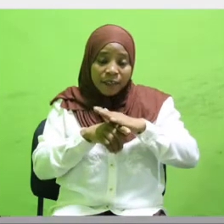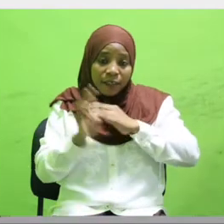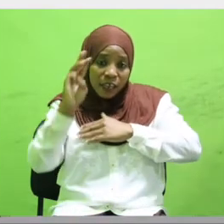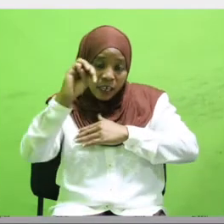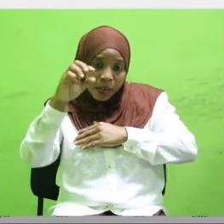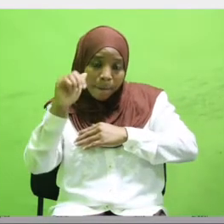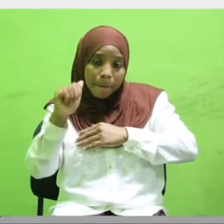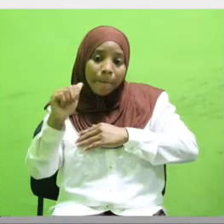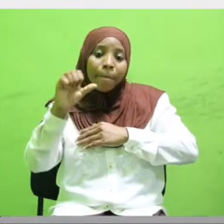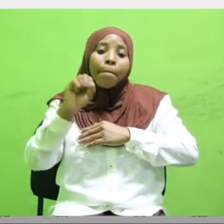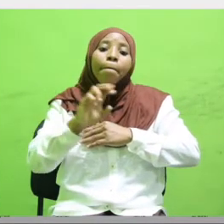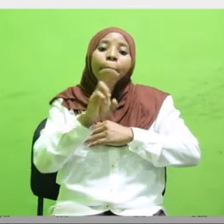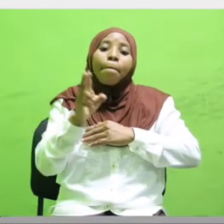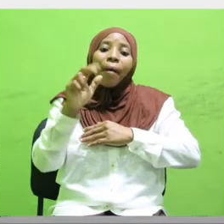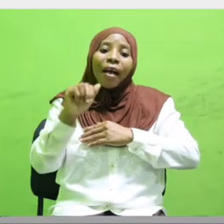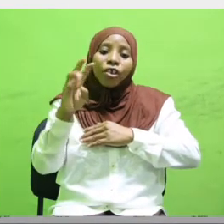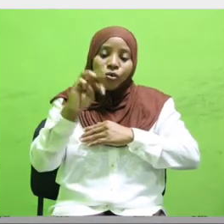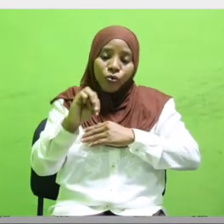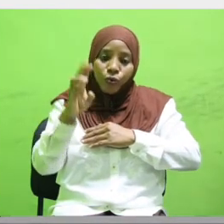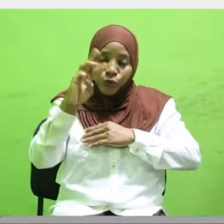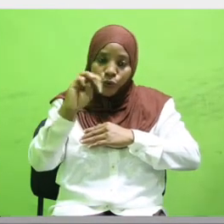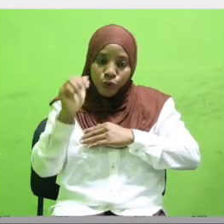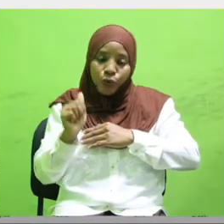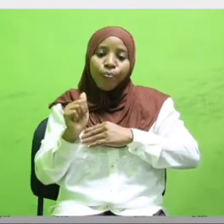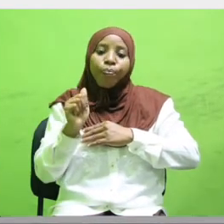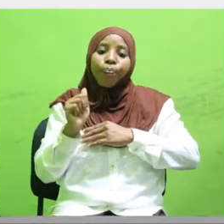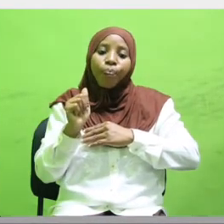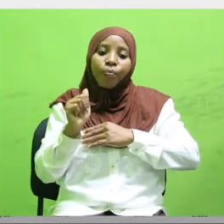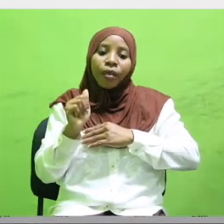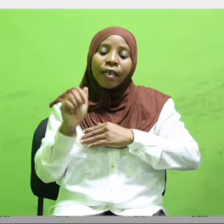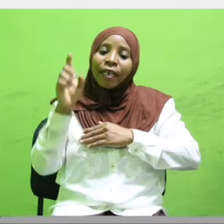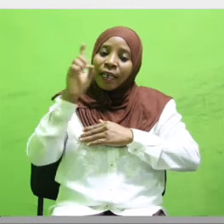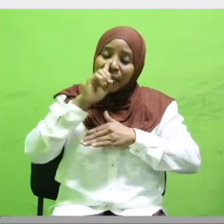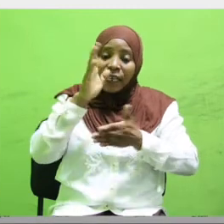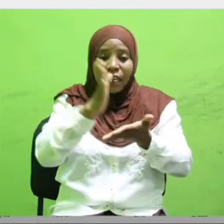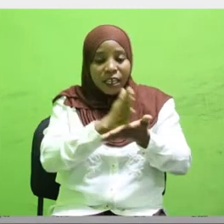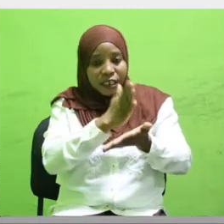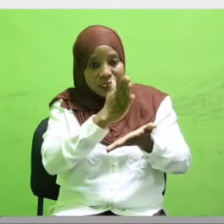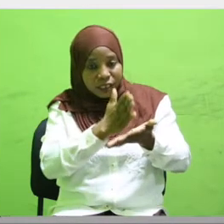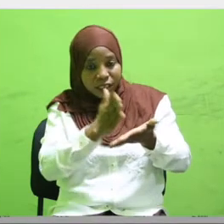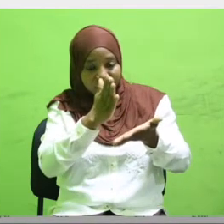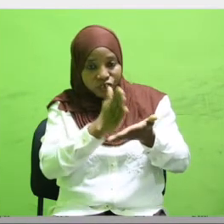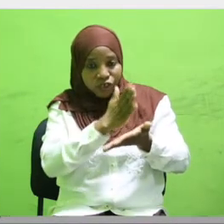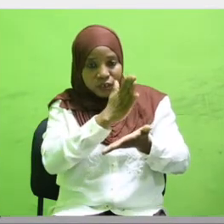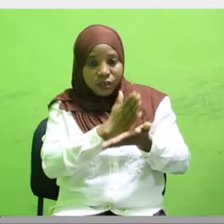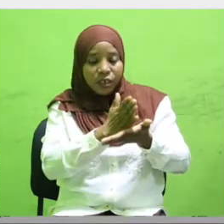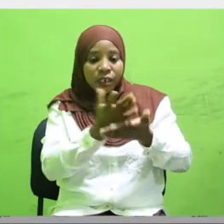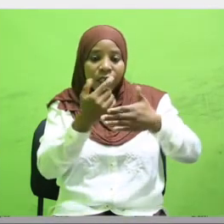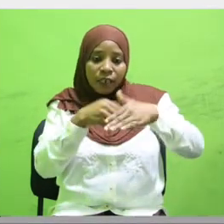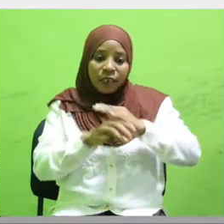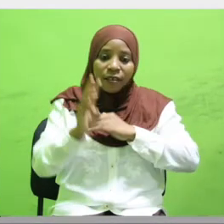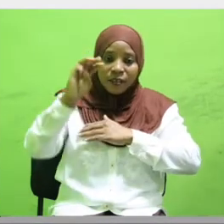features which you have to show. That is the cap, or you can call it a pileus. You can show the gills or the